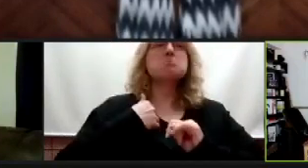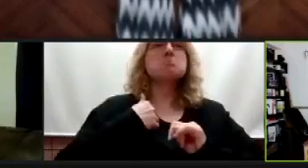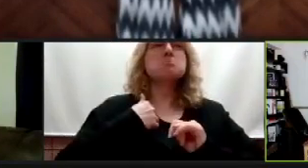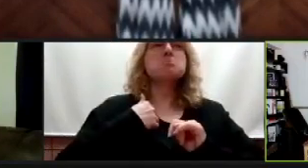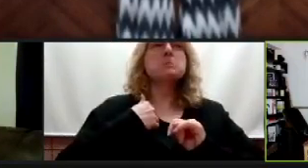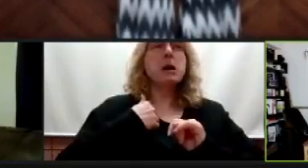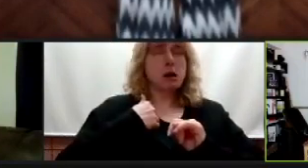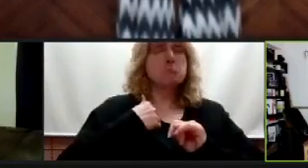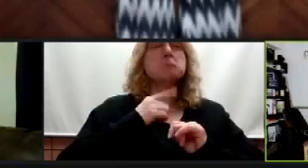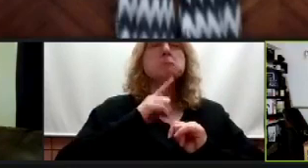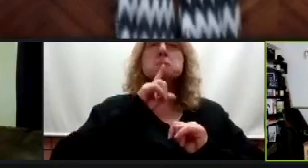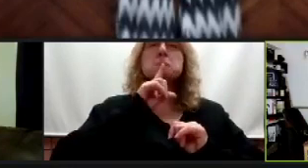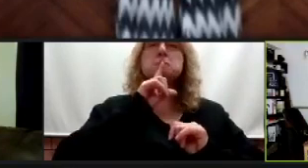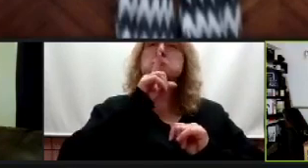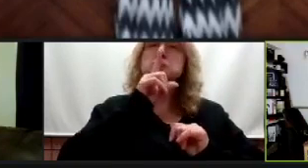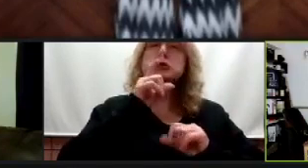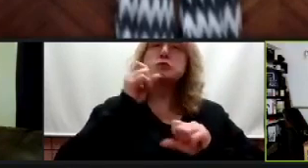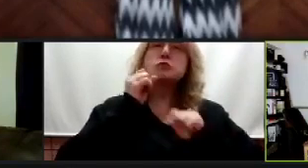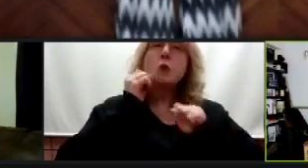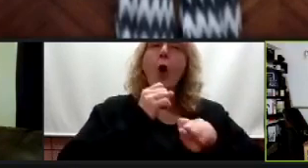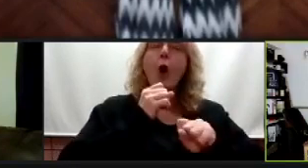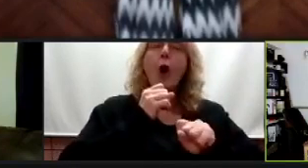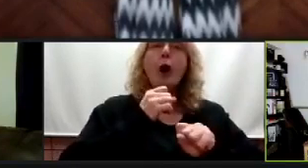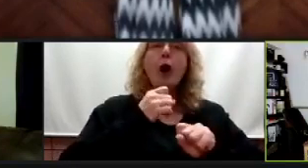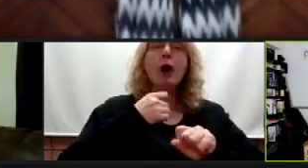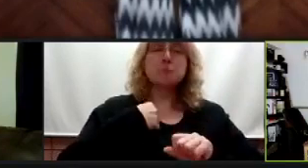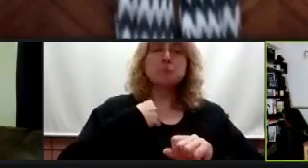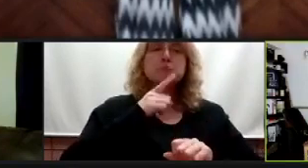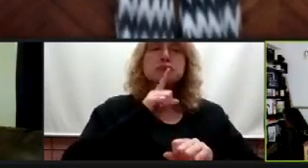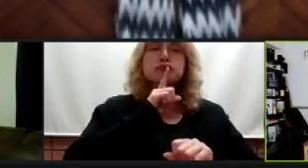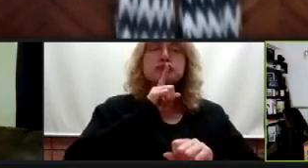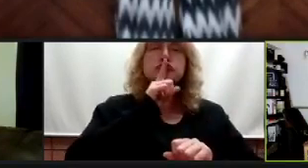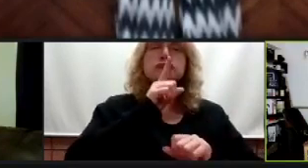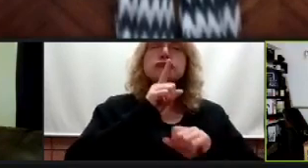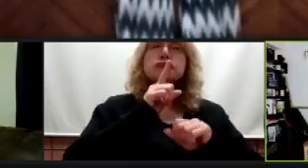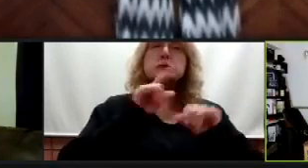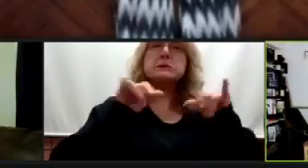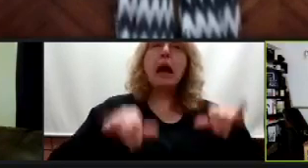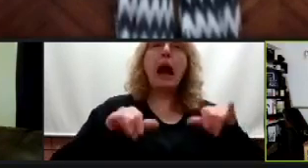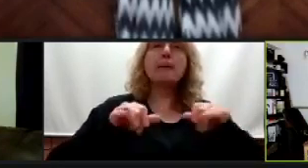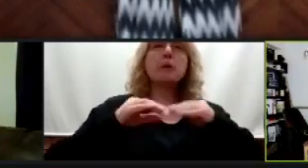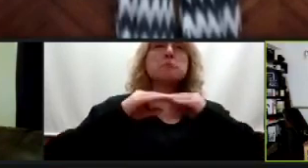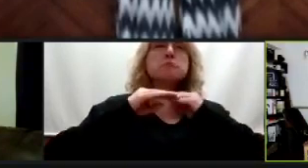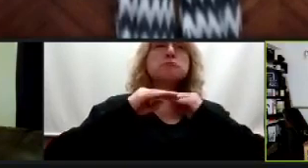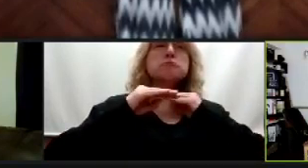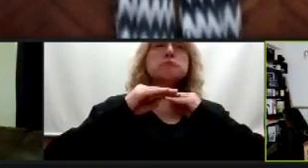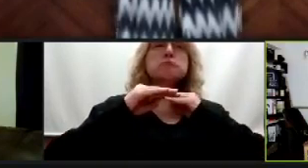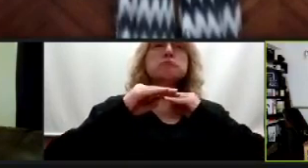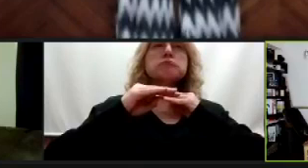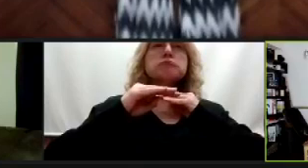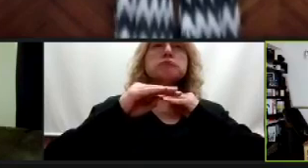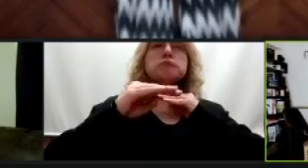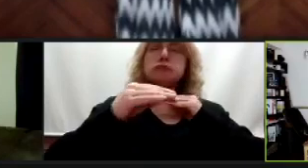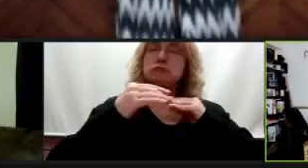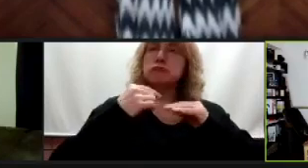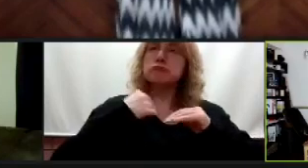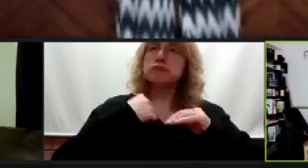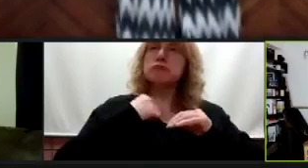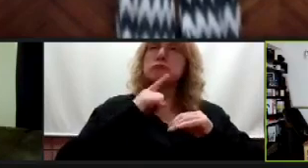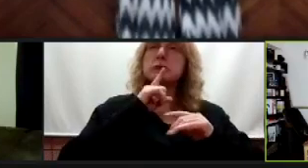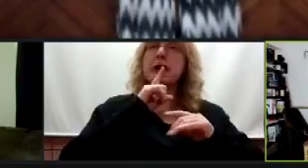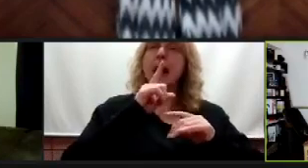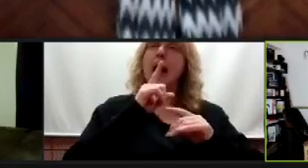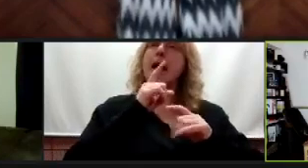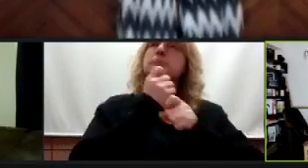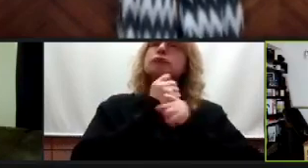I am stable. I am secure. Or any other positive ideas you